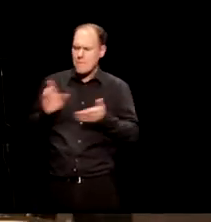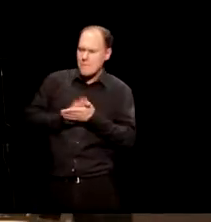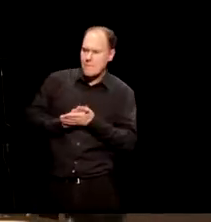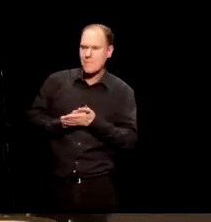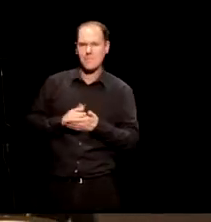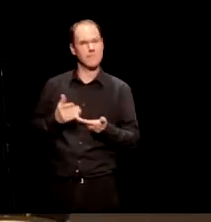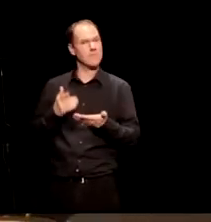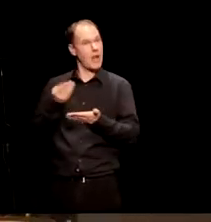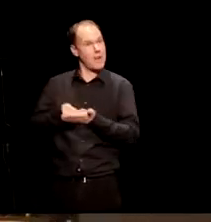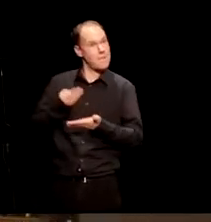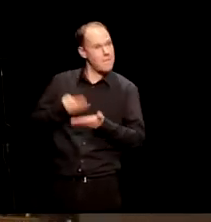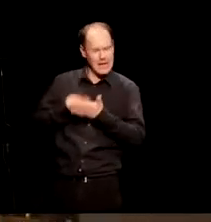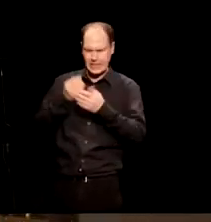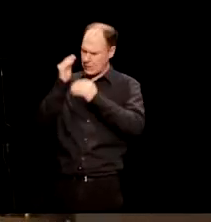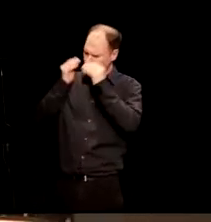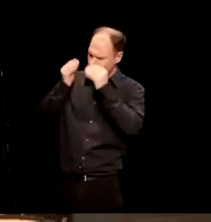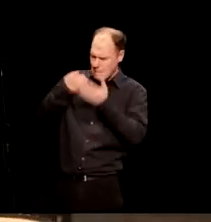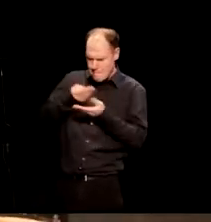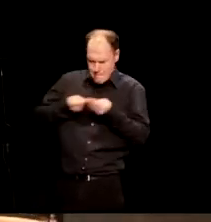Speculate.